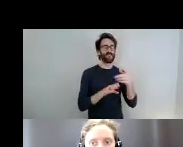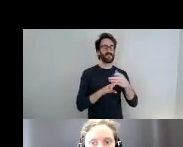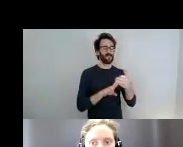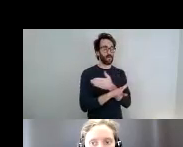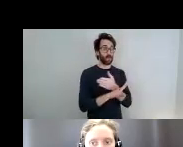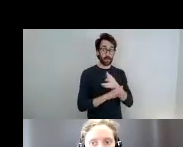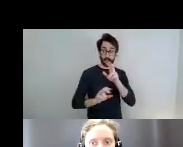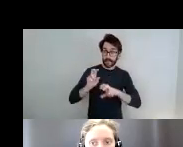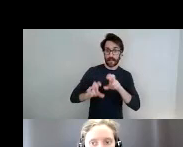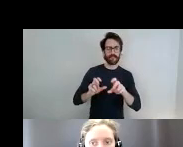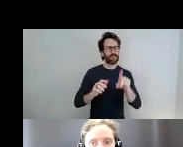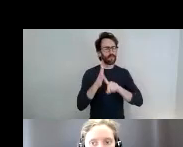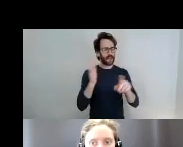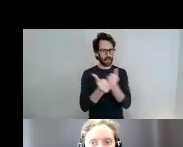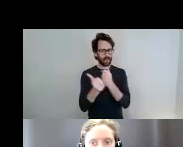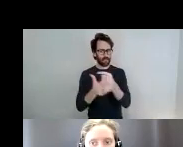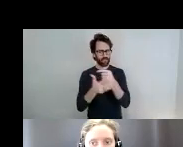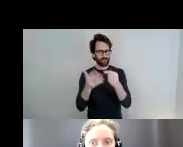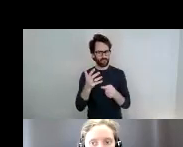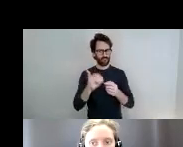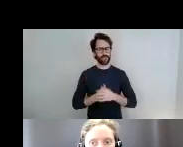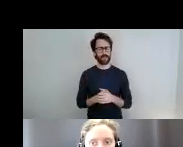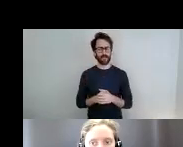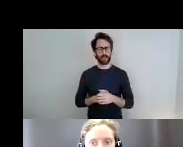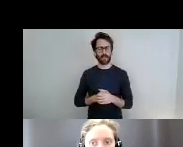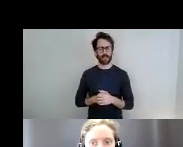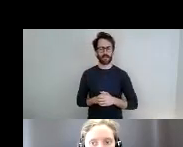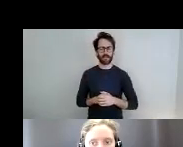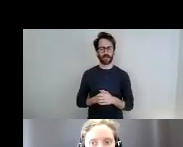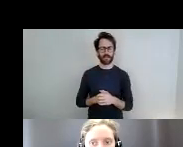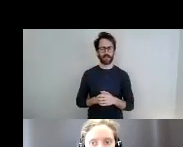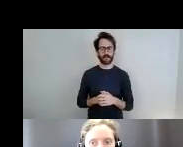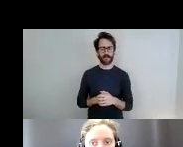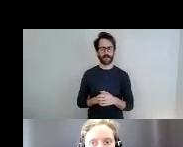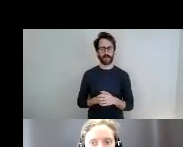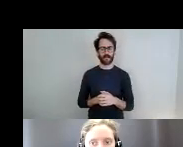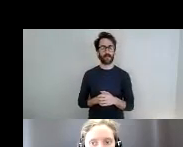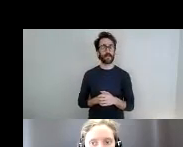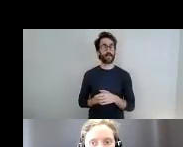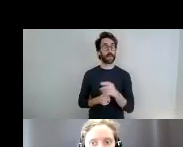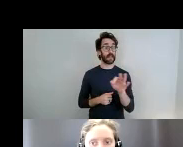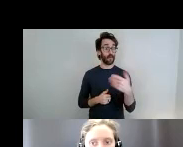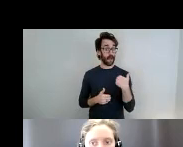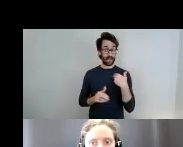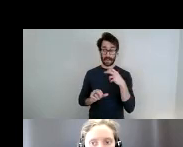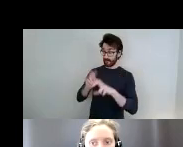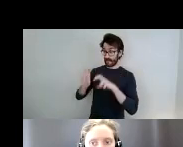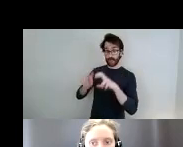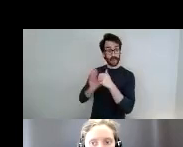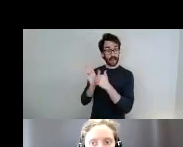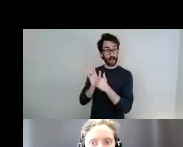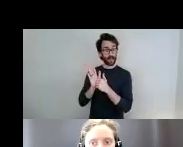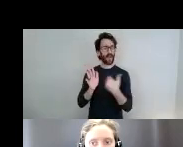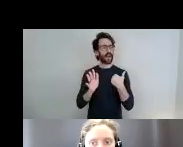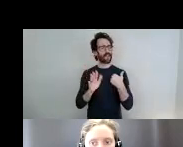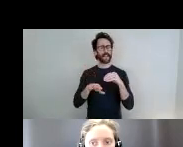protect yourself. The other thing you can do is, if you have an investment account, you work with an advisor,